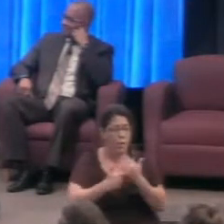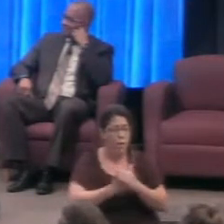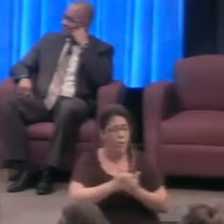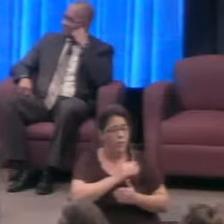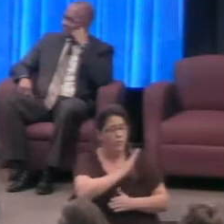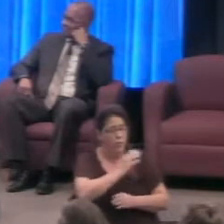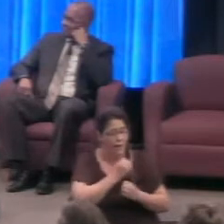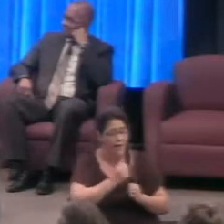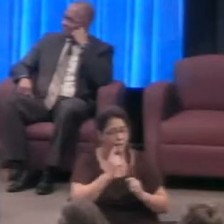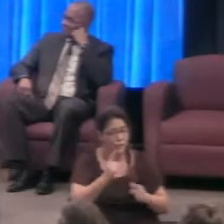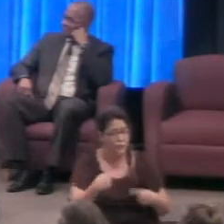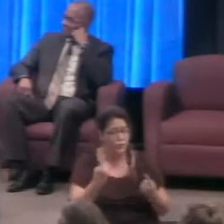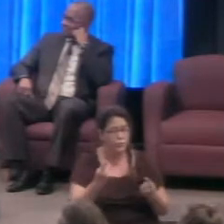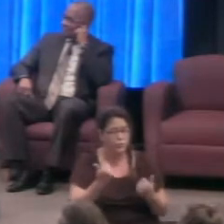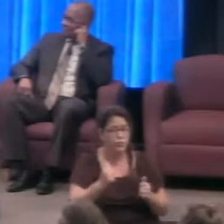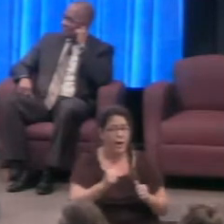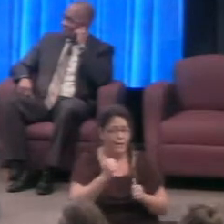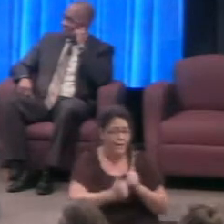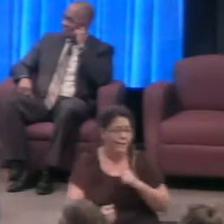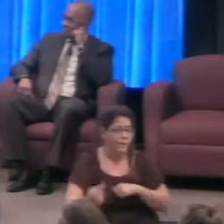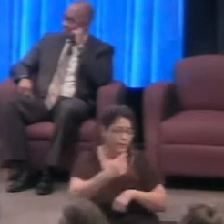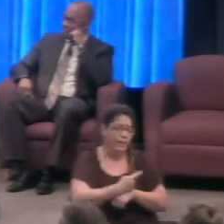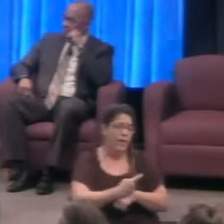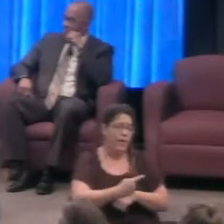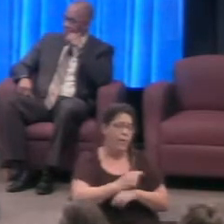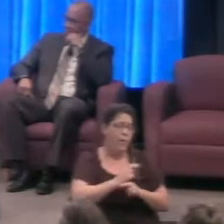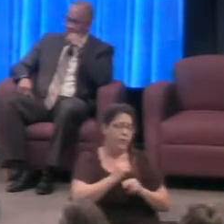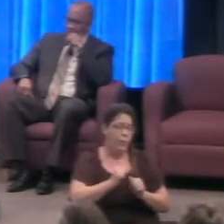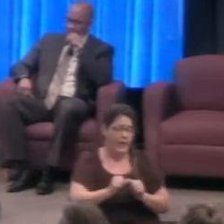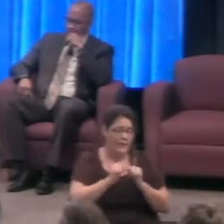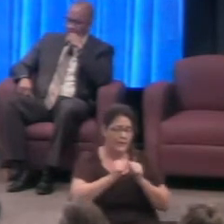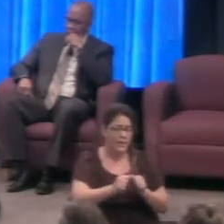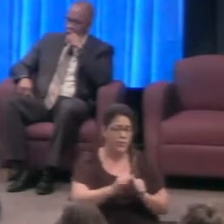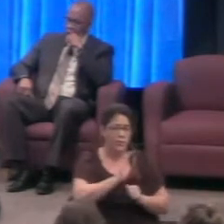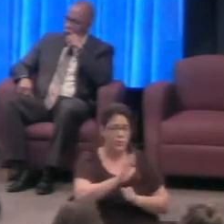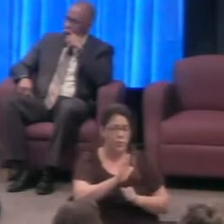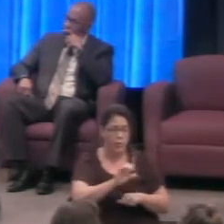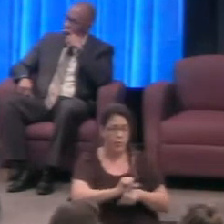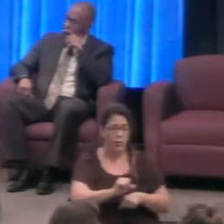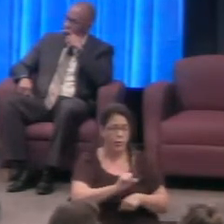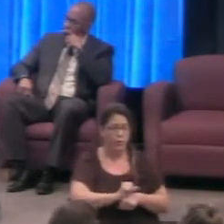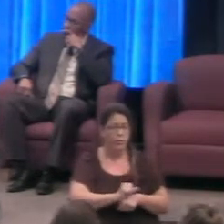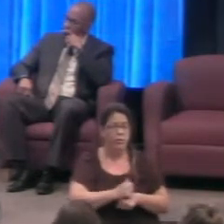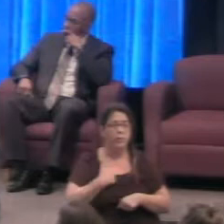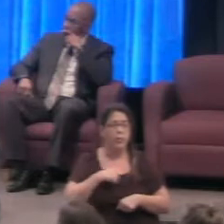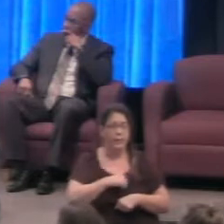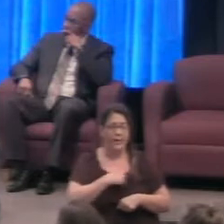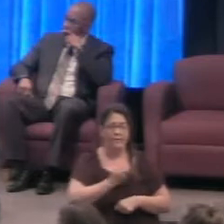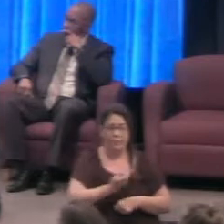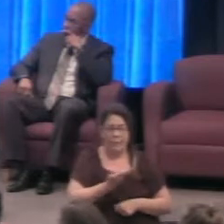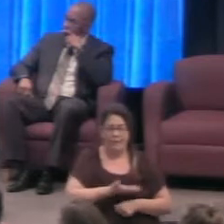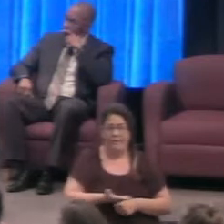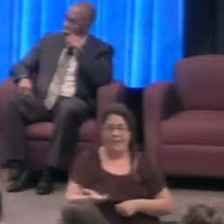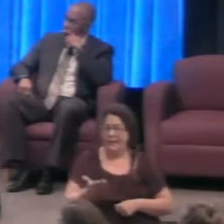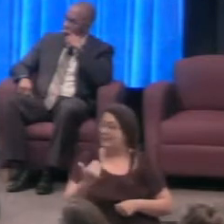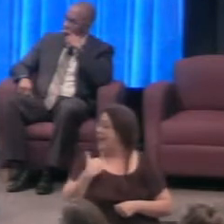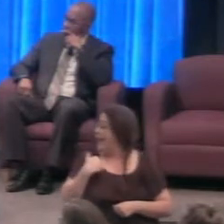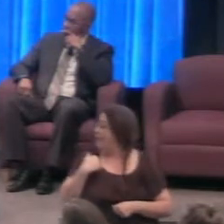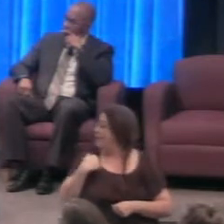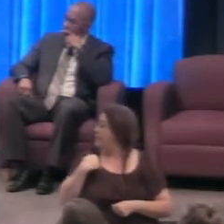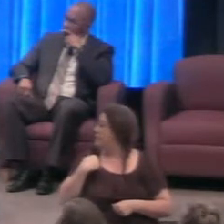efforts that we try for each day. It's been such a pleasure. We put together a few things. Oh, it's over